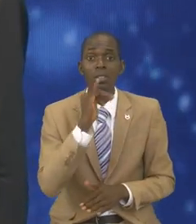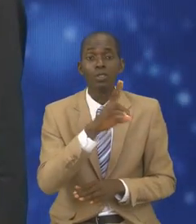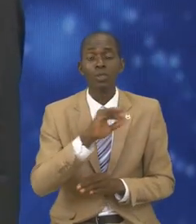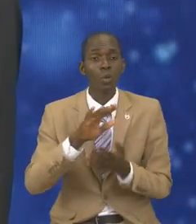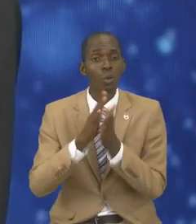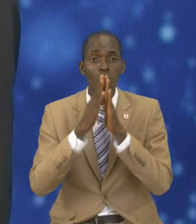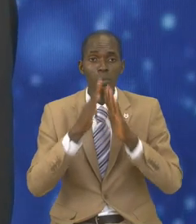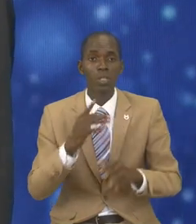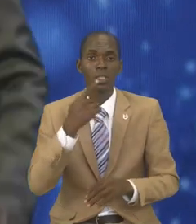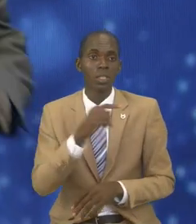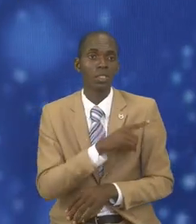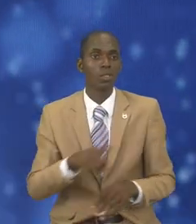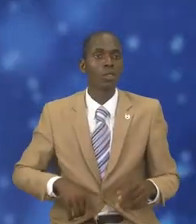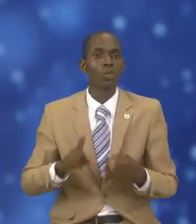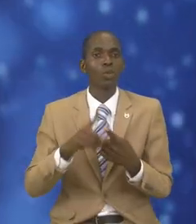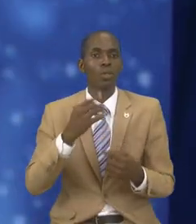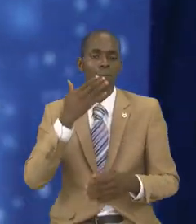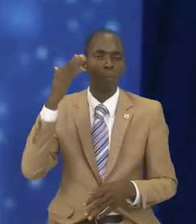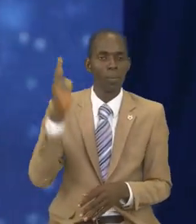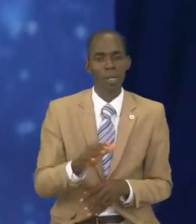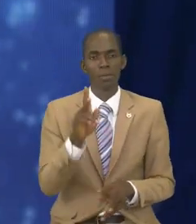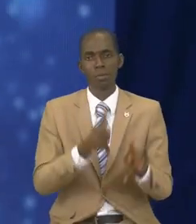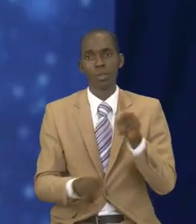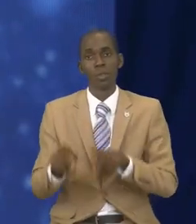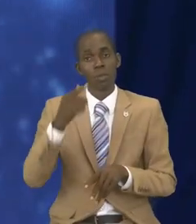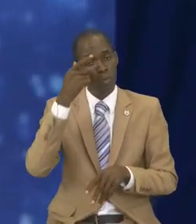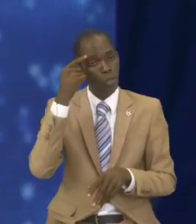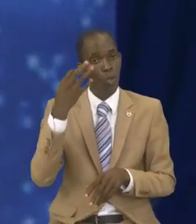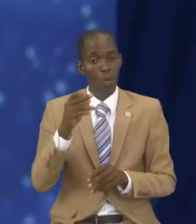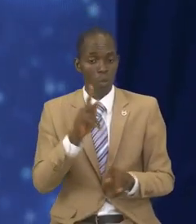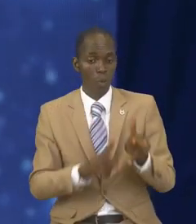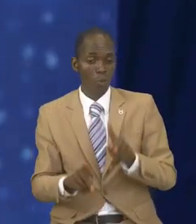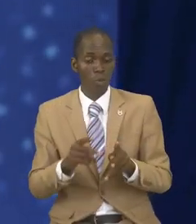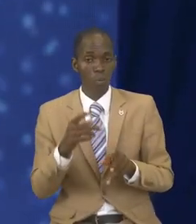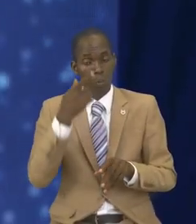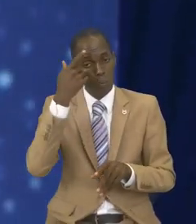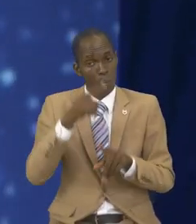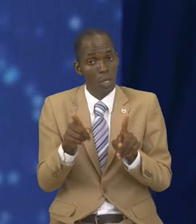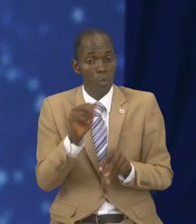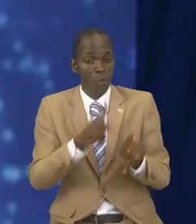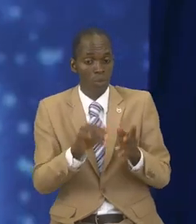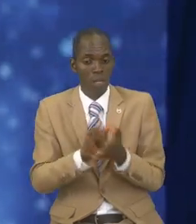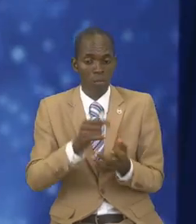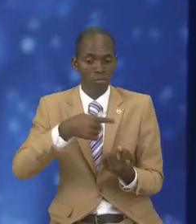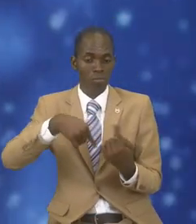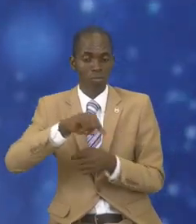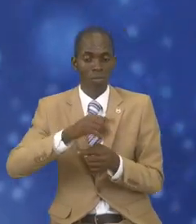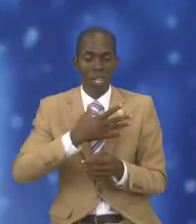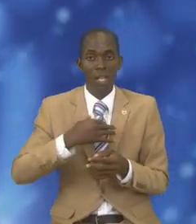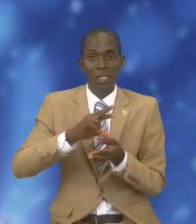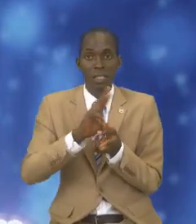the Lord, to the wicked. But the people who turn, the people who repent, and the people